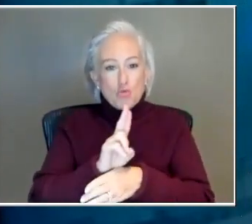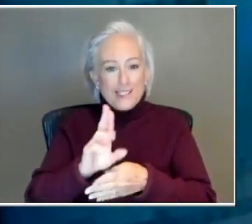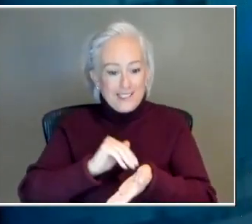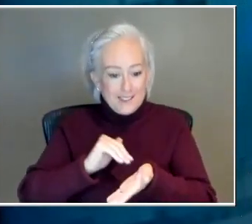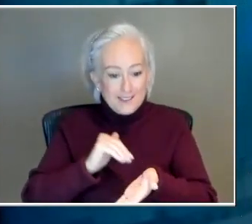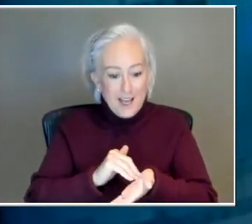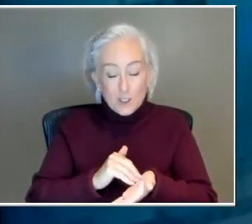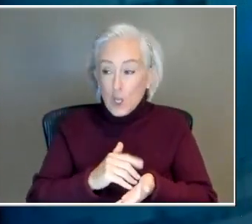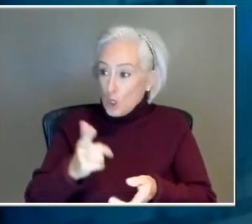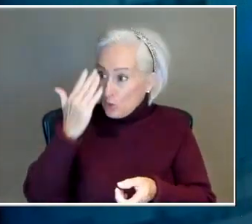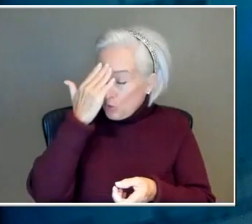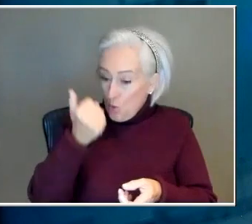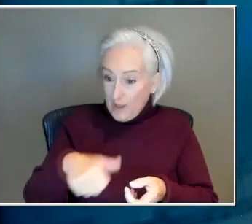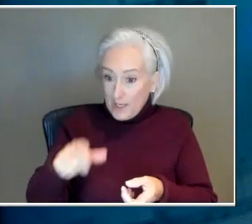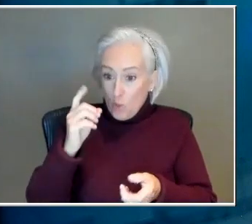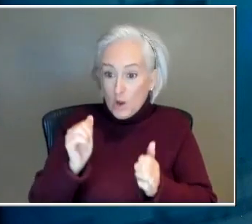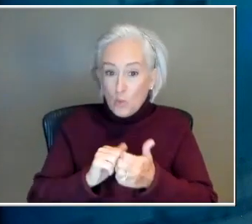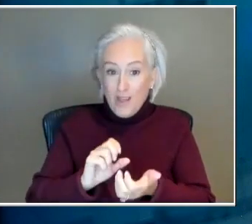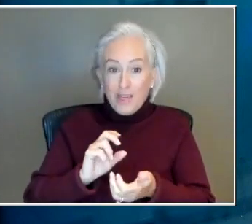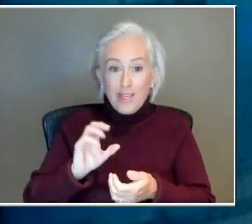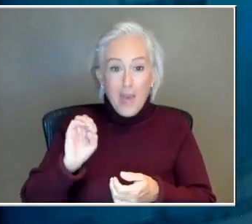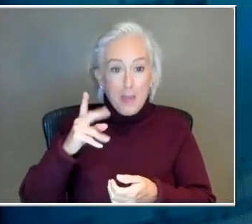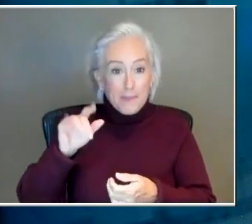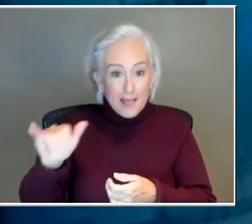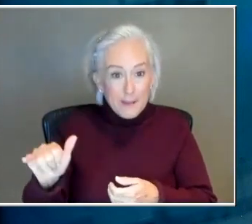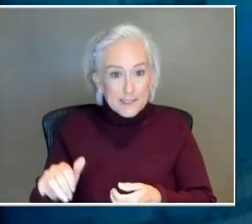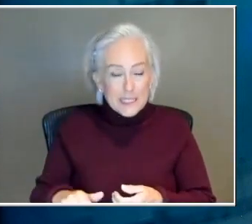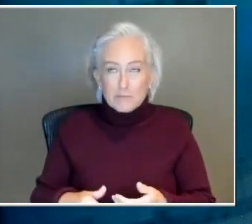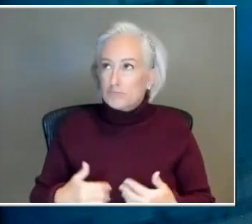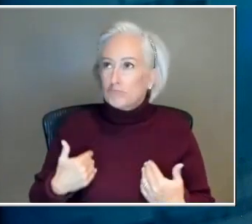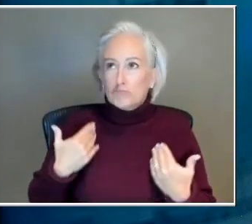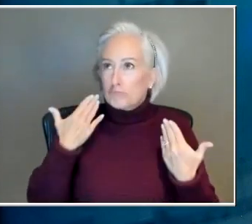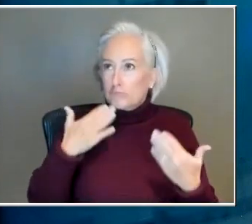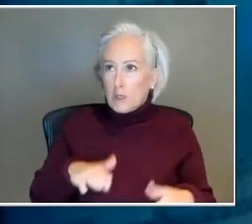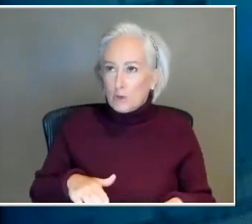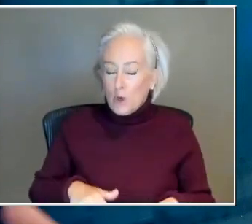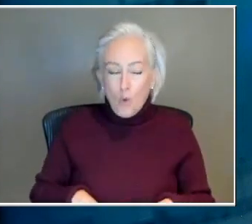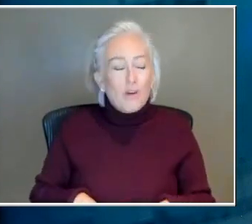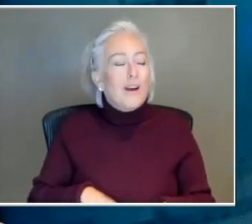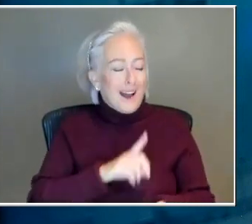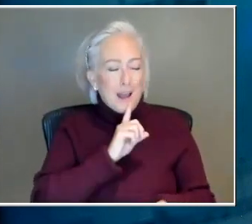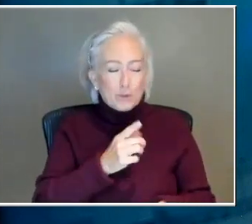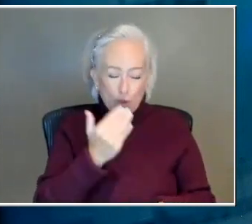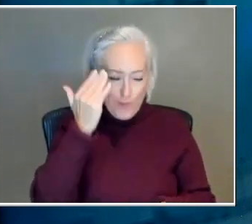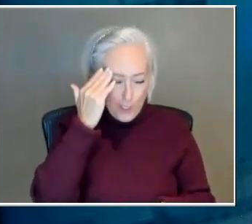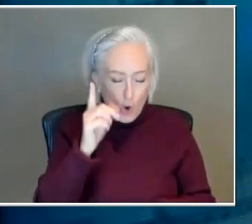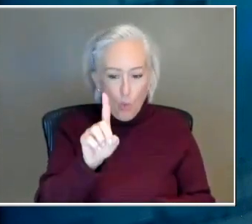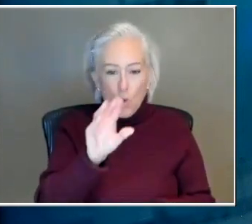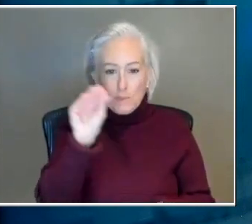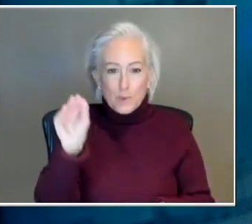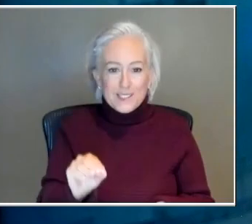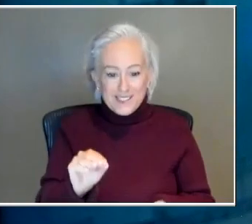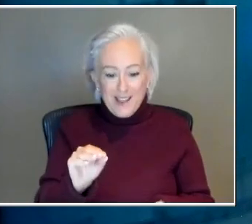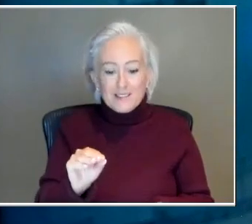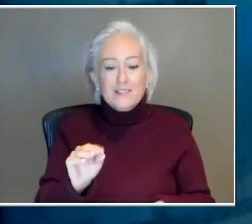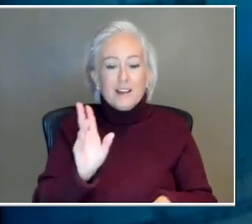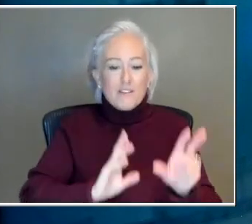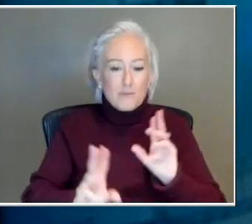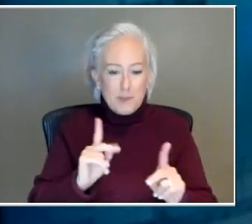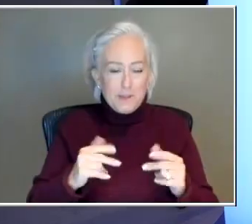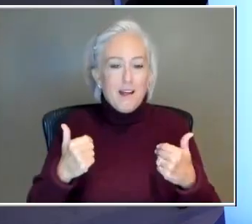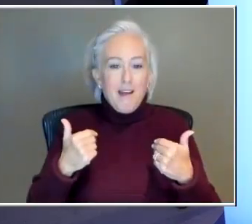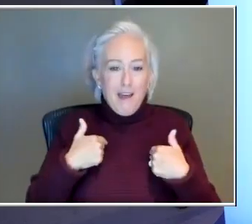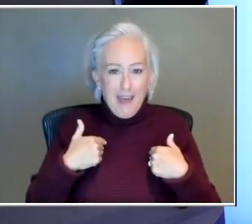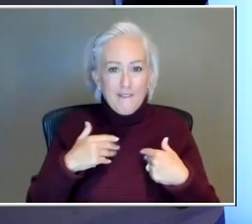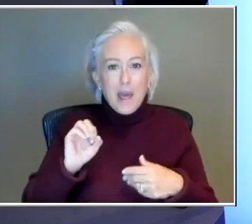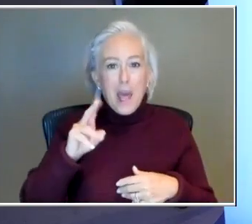the people are like, no, I don't. And I guarantee that people do. 1% of the population has epilepsy. Just most people like Mallory nowadays are seizure-free. Right, so they don't see it. They don't